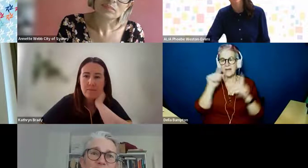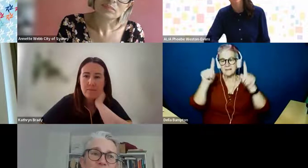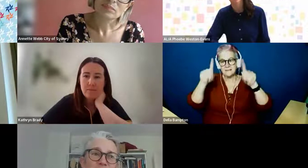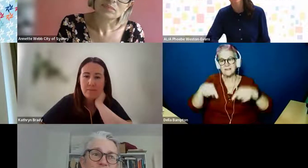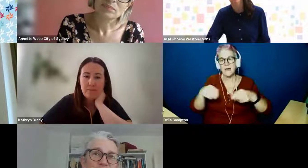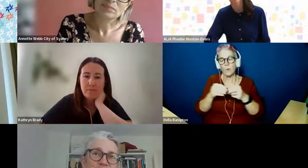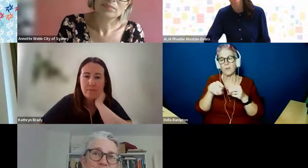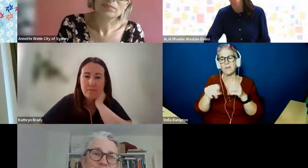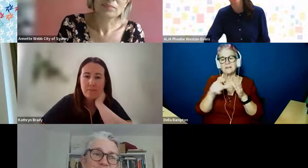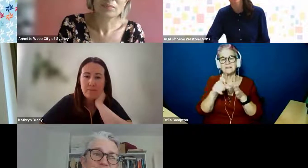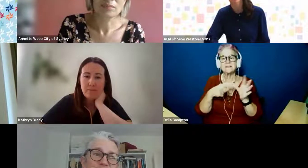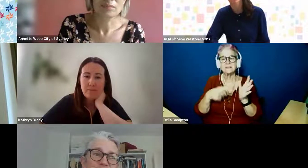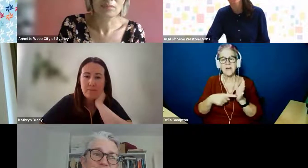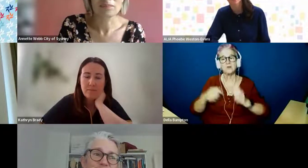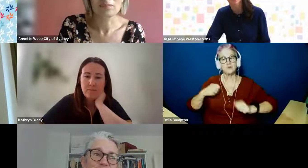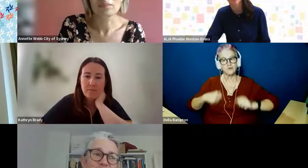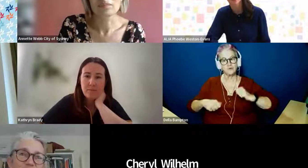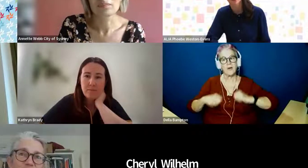Yeah.